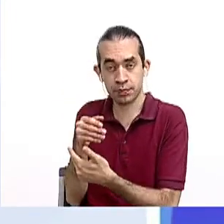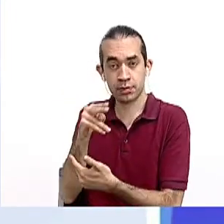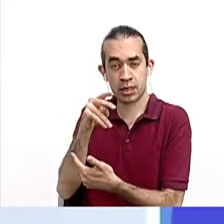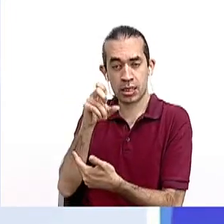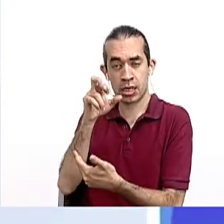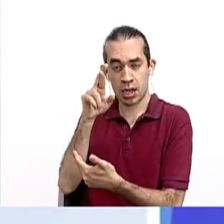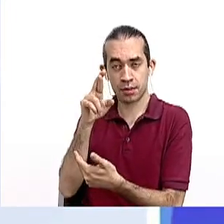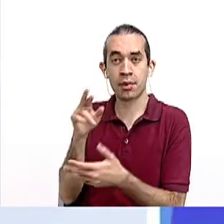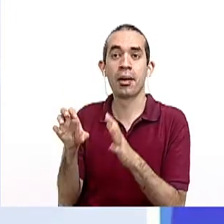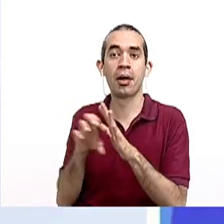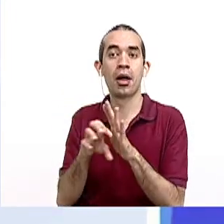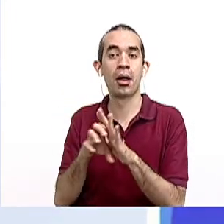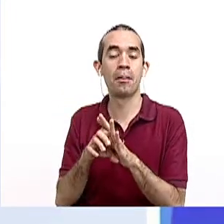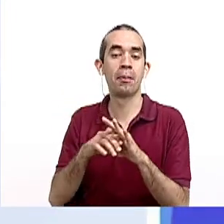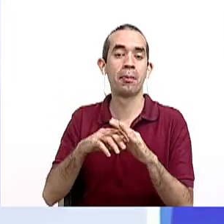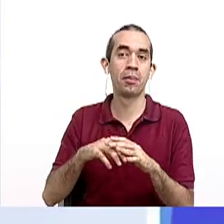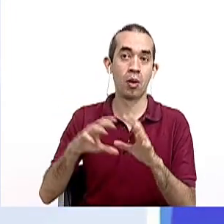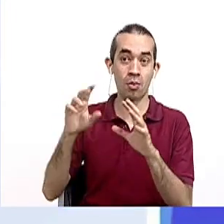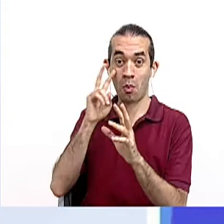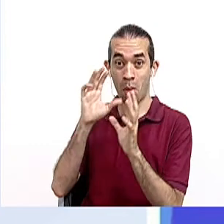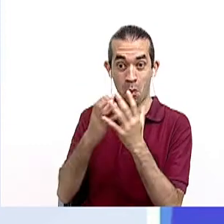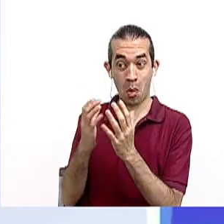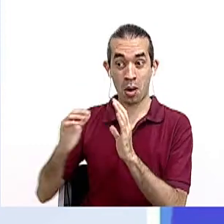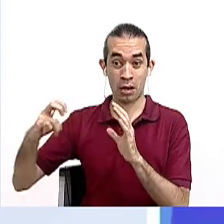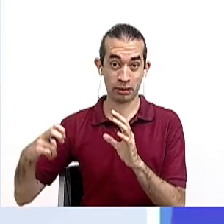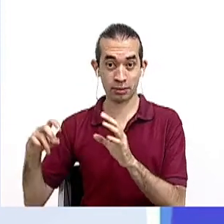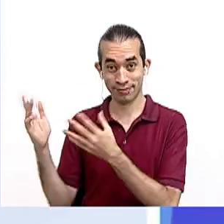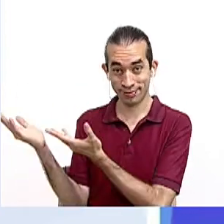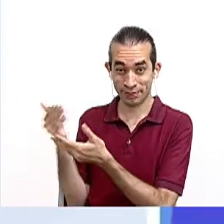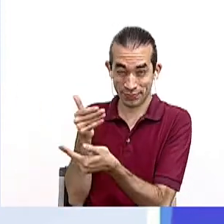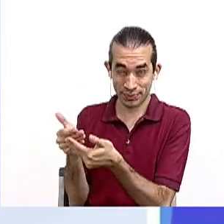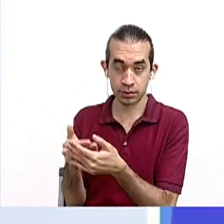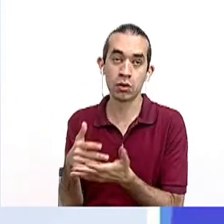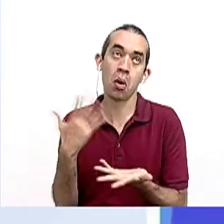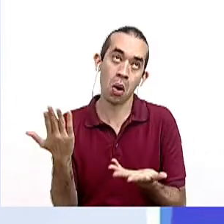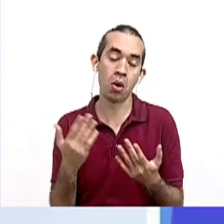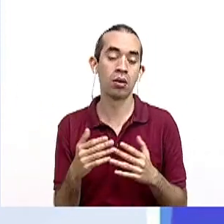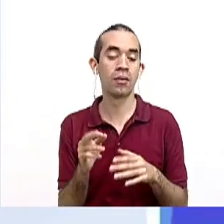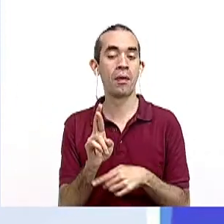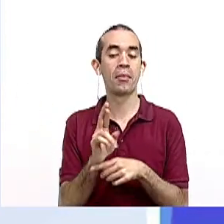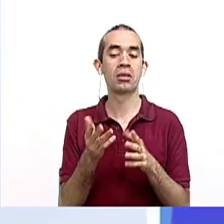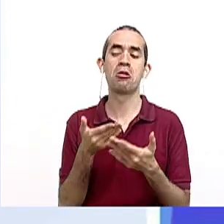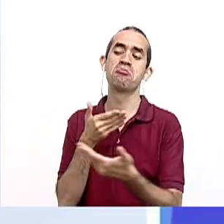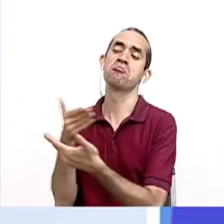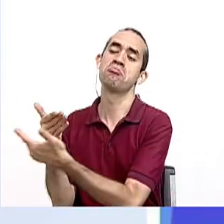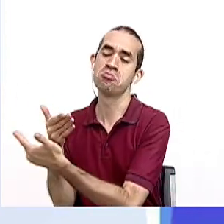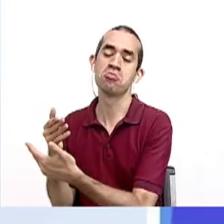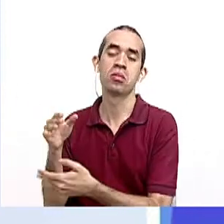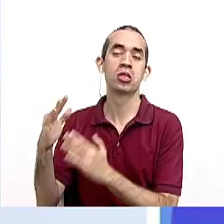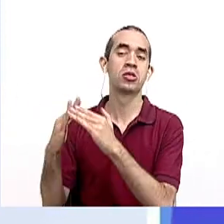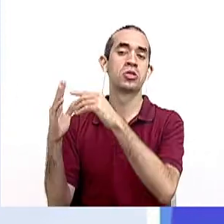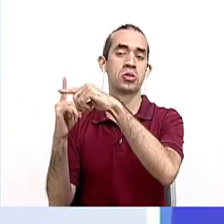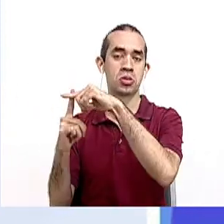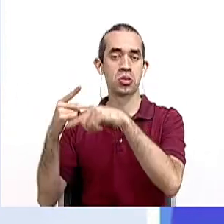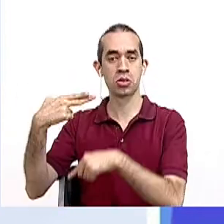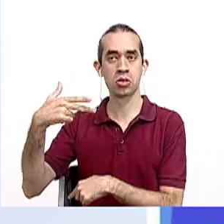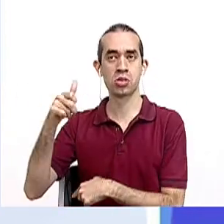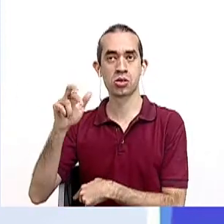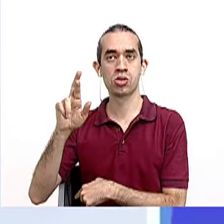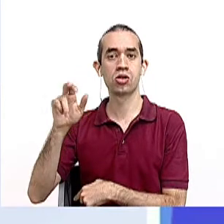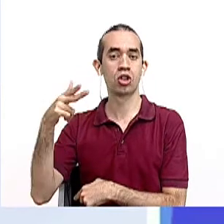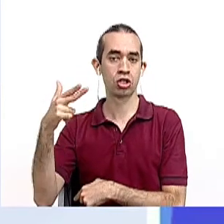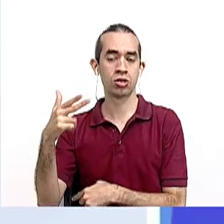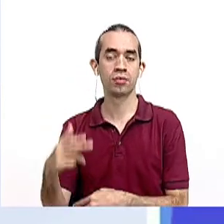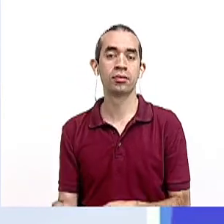okay? Like the church is near Repretel, for example. Then we have among. As you can see, the